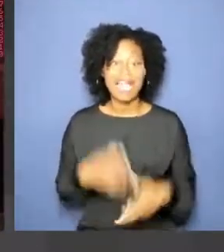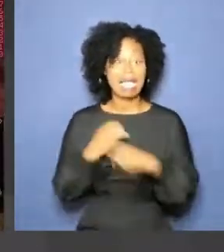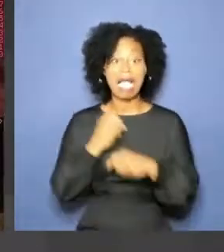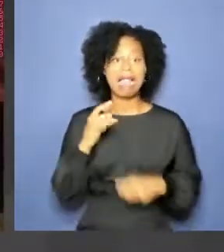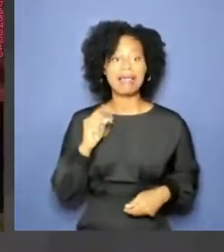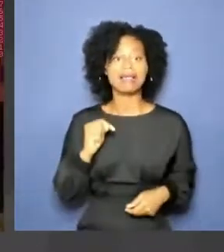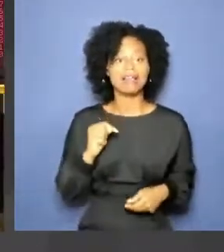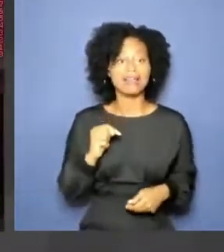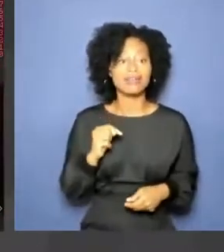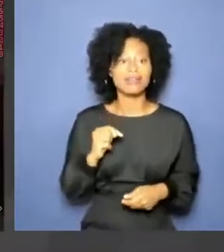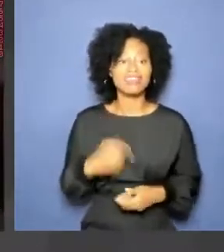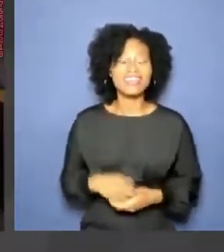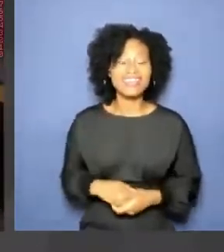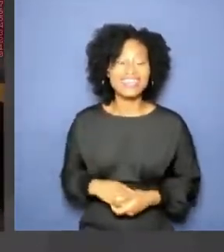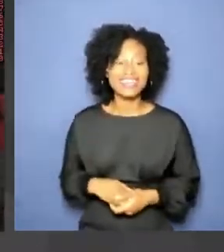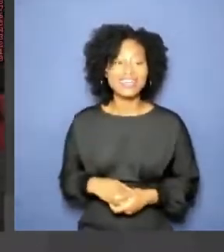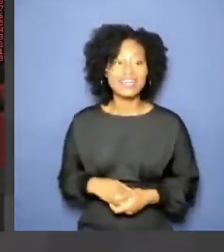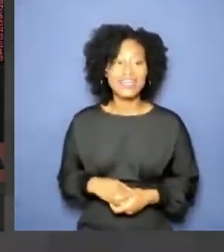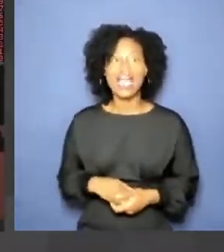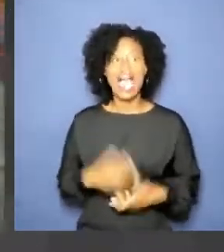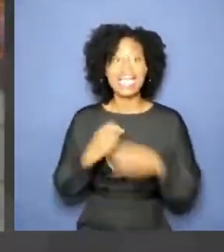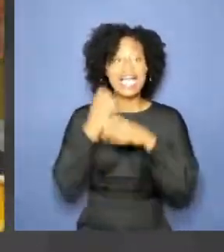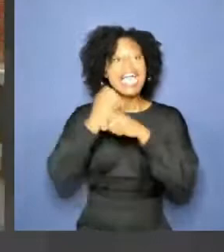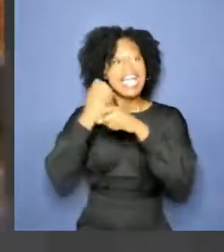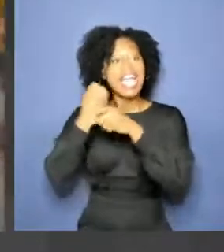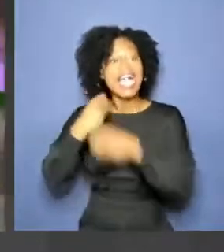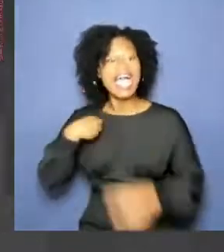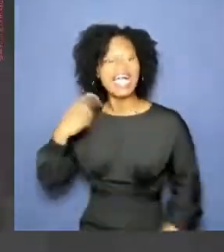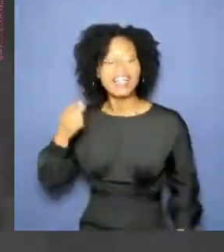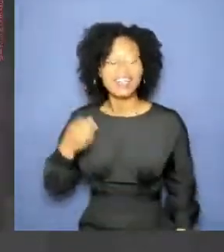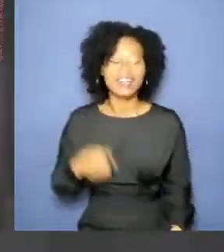falls. I'm trying. I got her. We can do this.